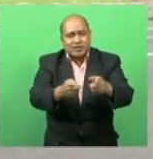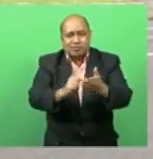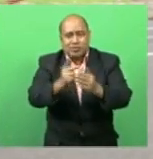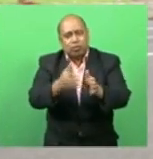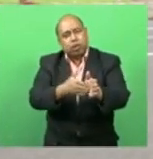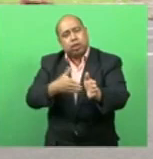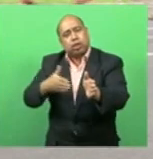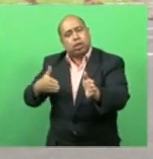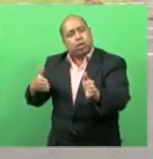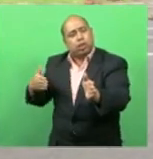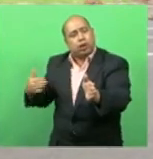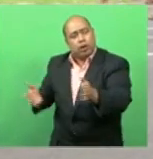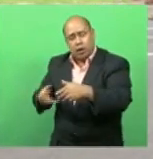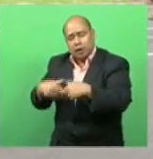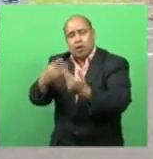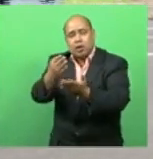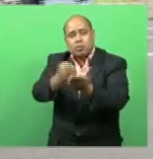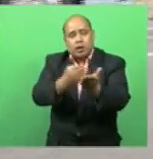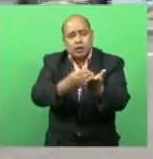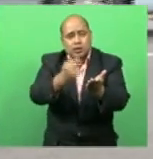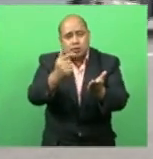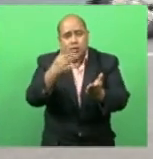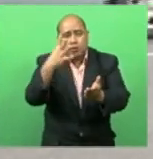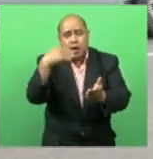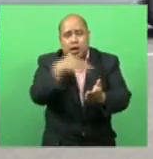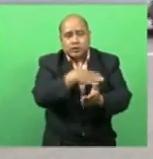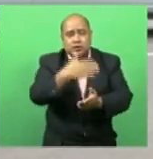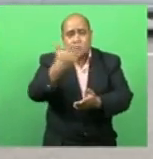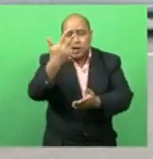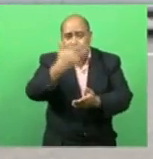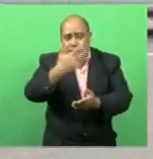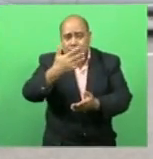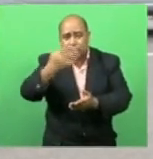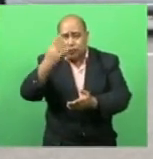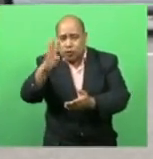of $419.4 million has been slashed by